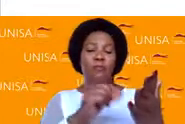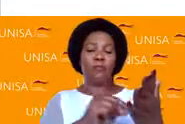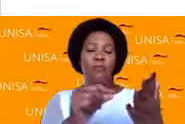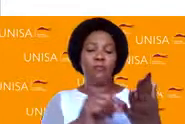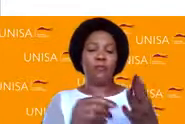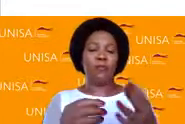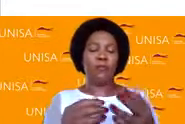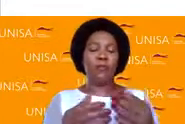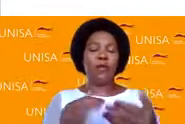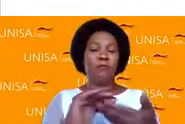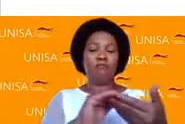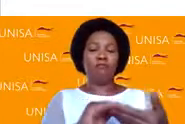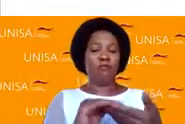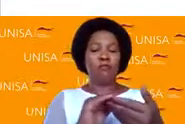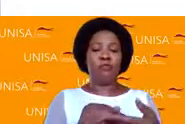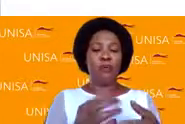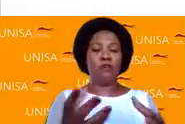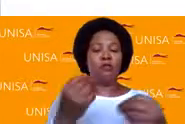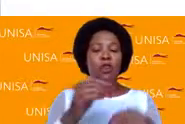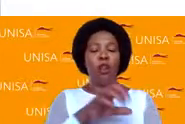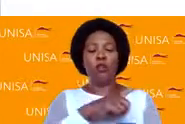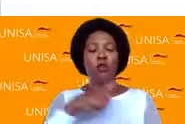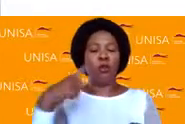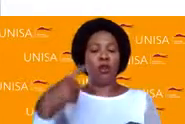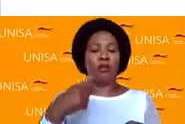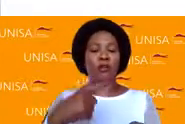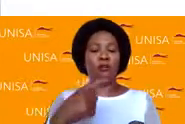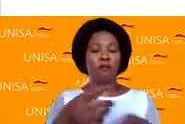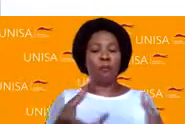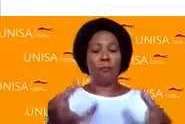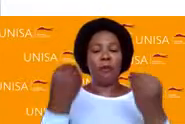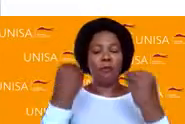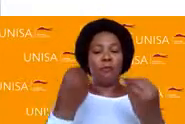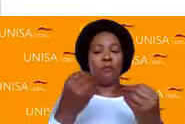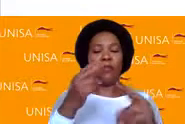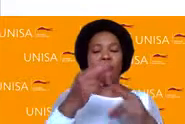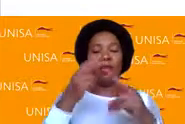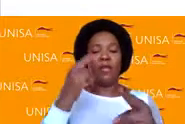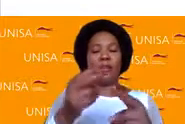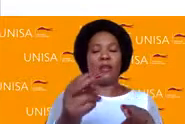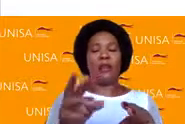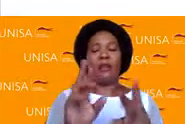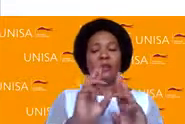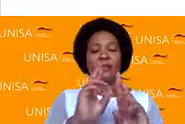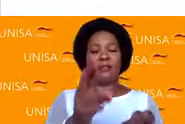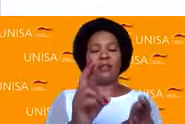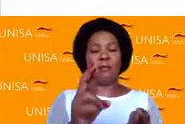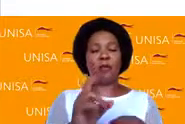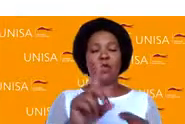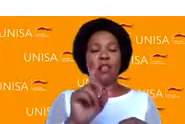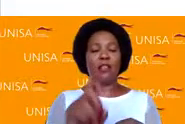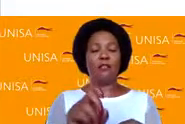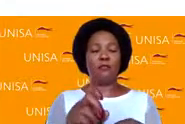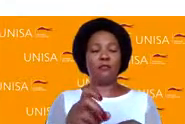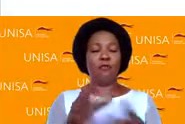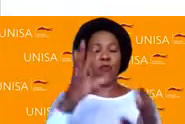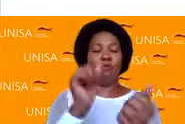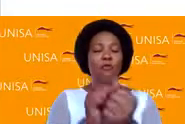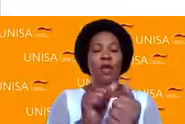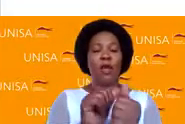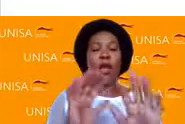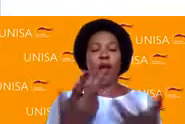associated with it, so it will take a bit longer before you get your final result. But generally you can get a quick overview of how you